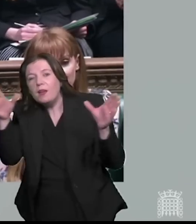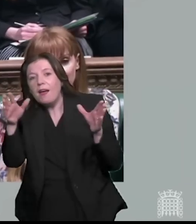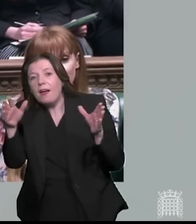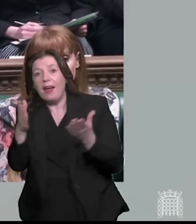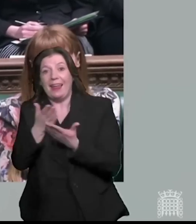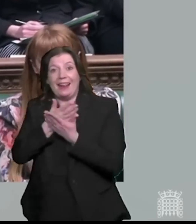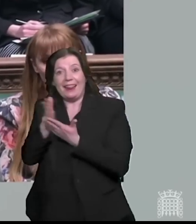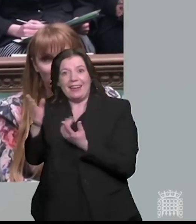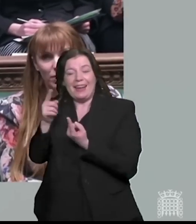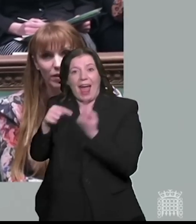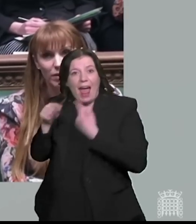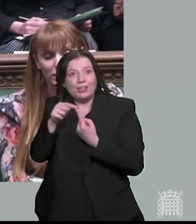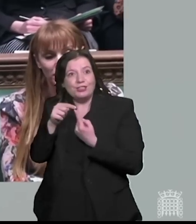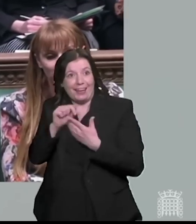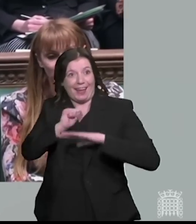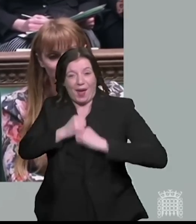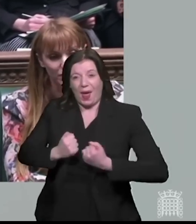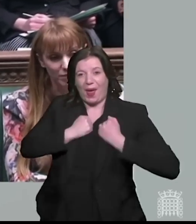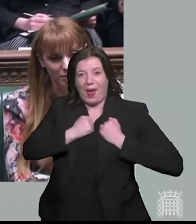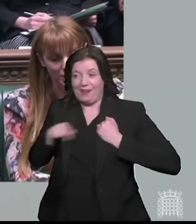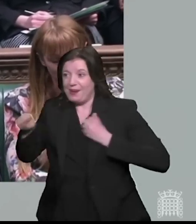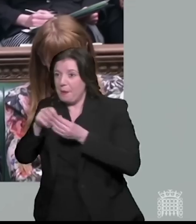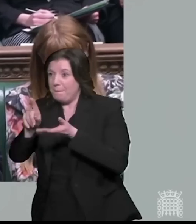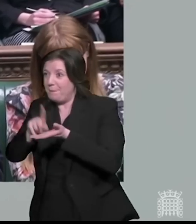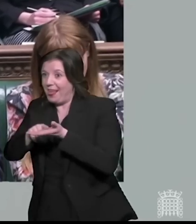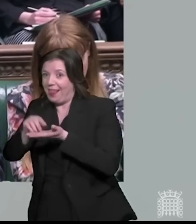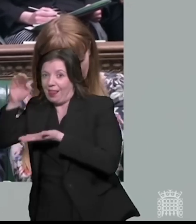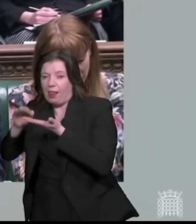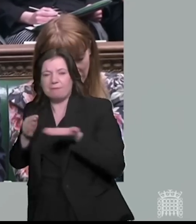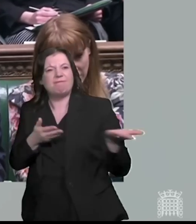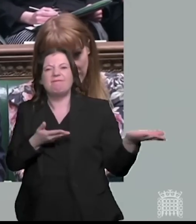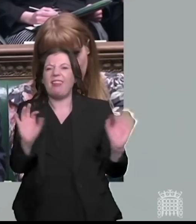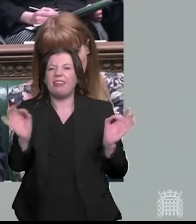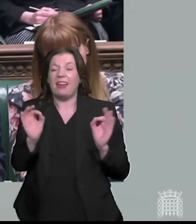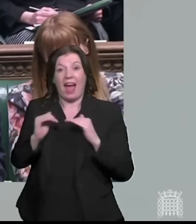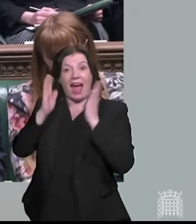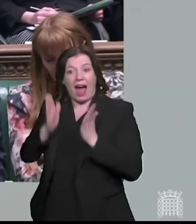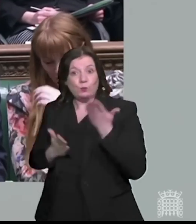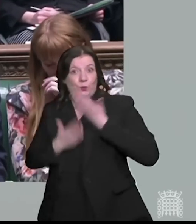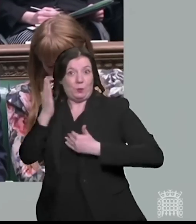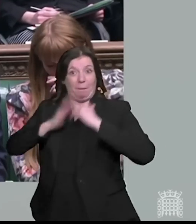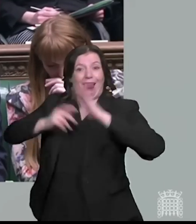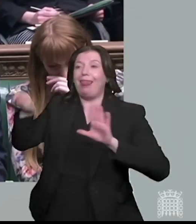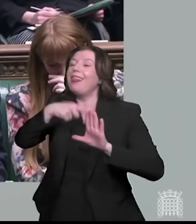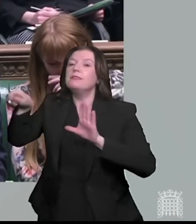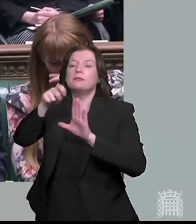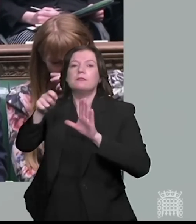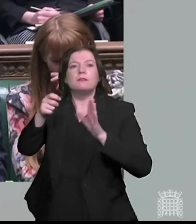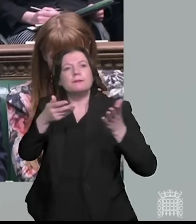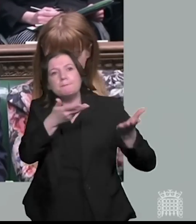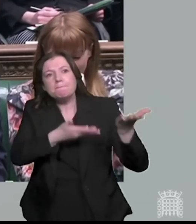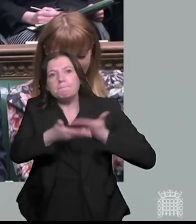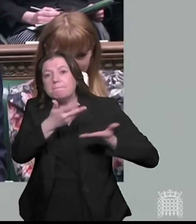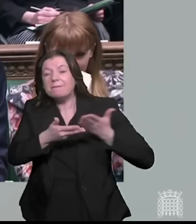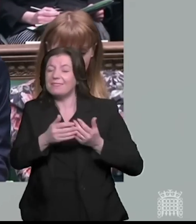energy that will give us cheaper bills. No real ambition on house building. The same old Tory choices.